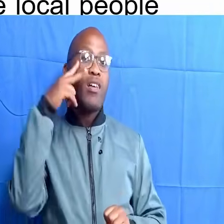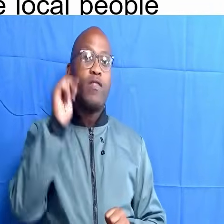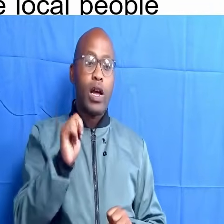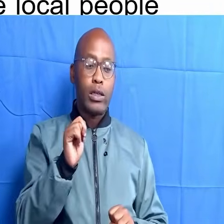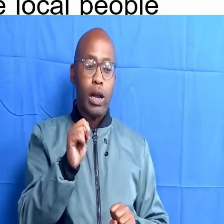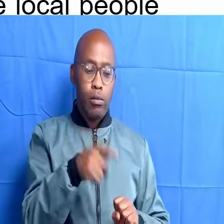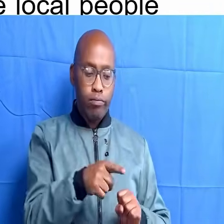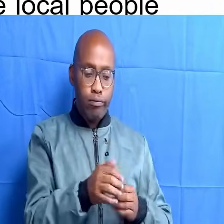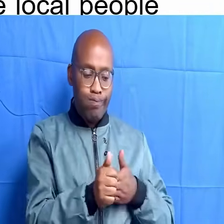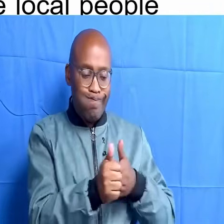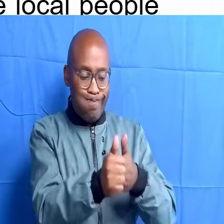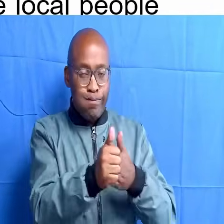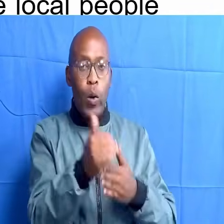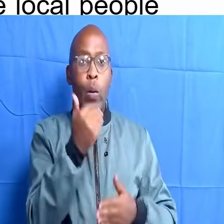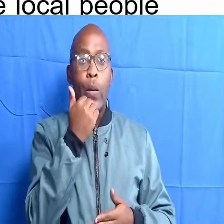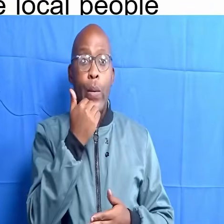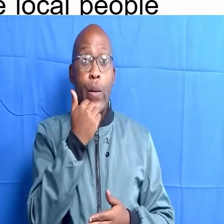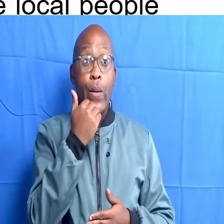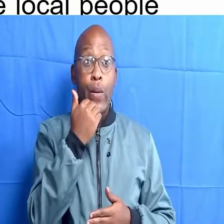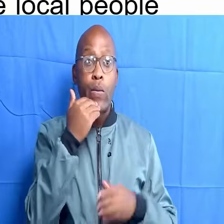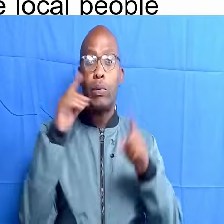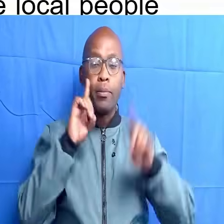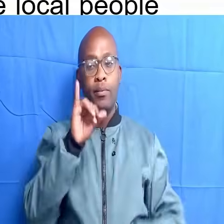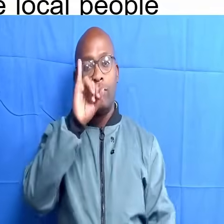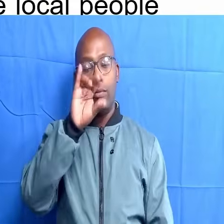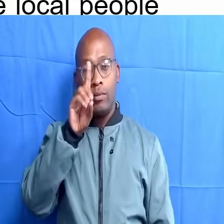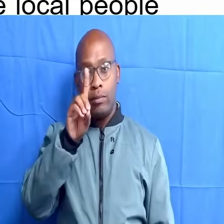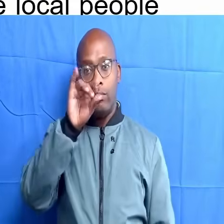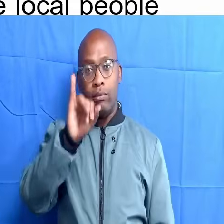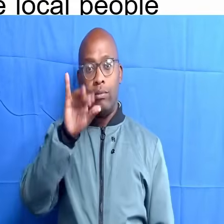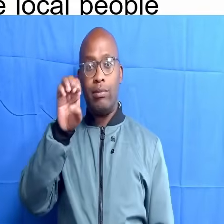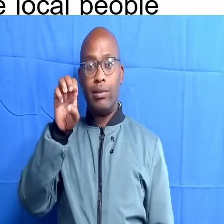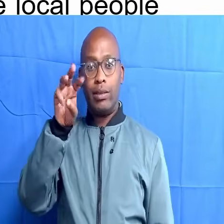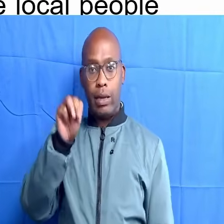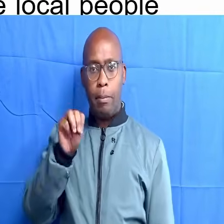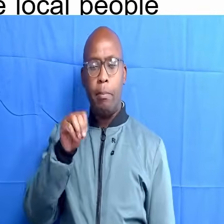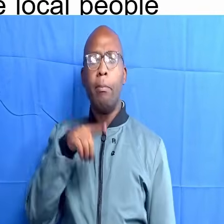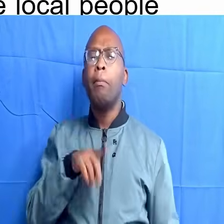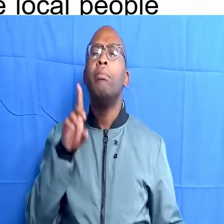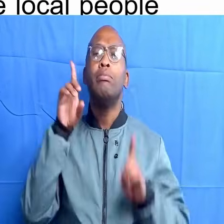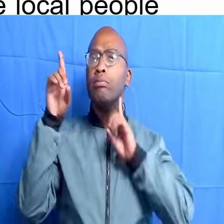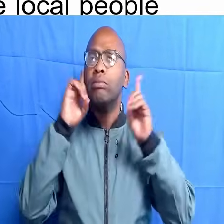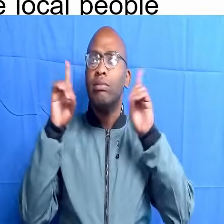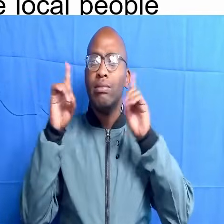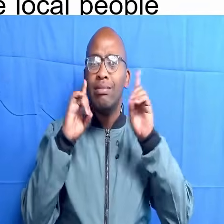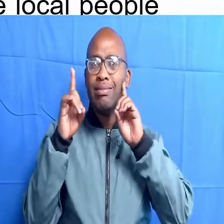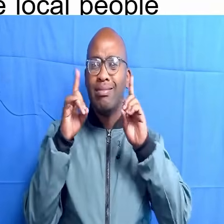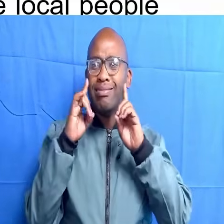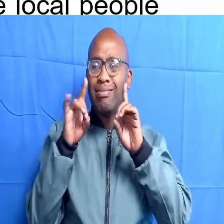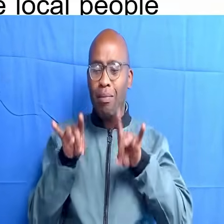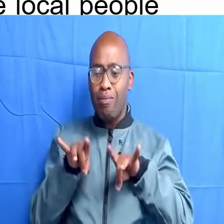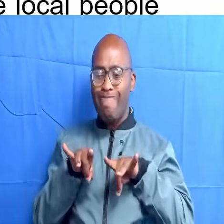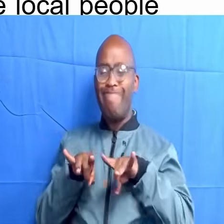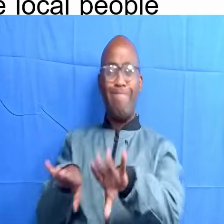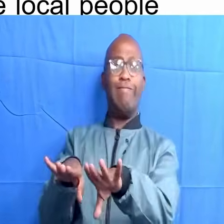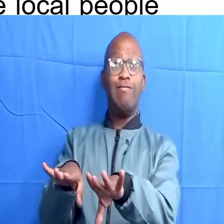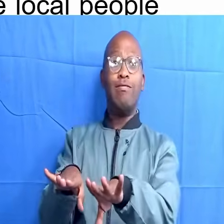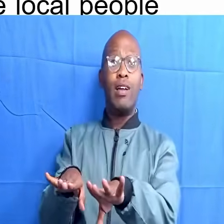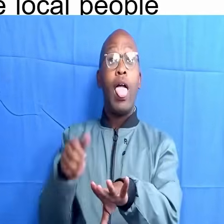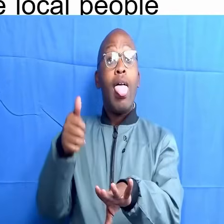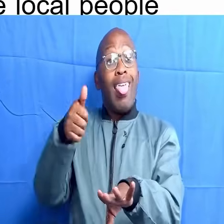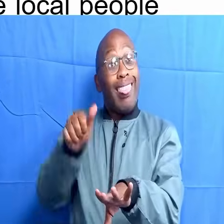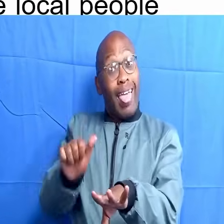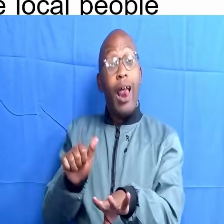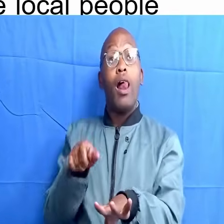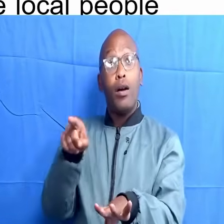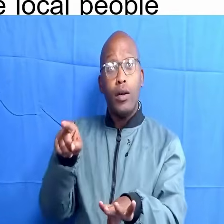a national coalition government from Diem. Diem refused, and the Viet Cong launched a guerrilla